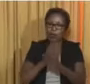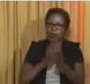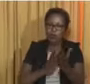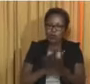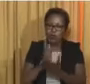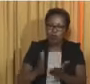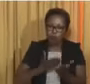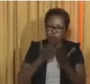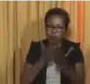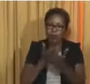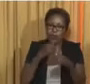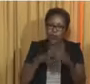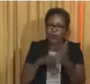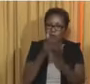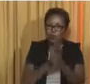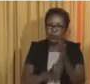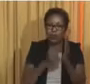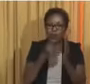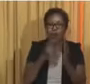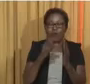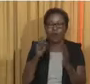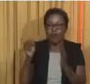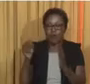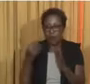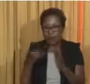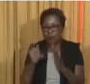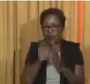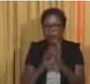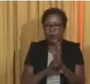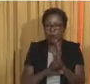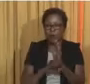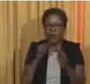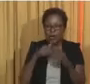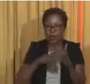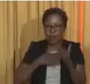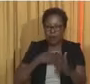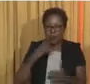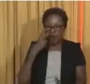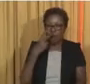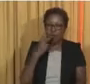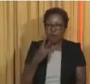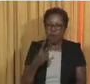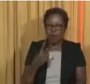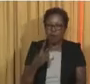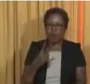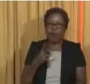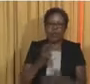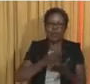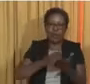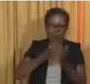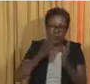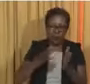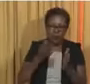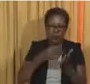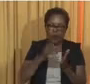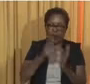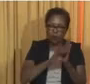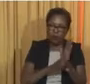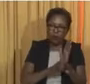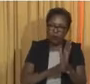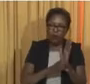Article 255 of the Constitution. In my view, therefore, the framers of the Constitution, well aware